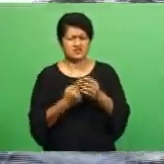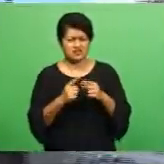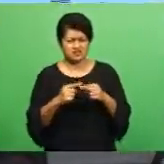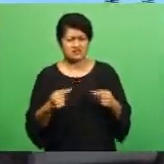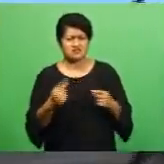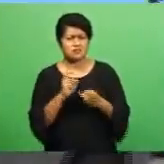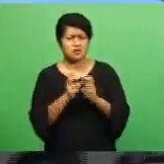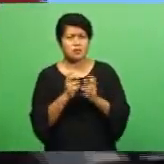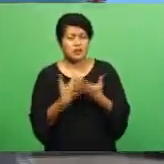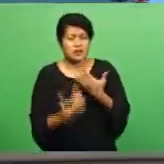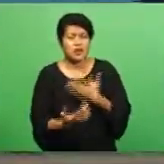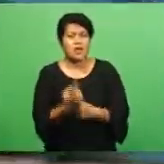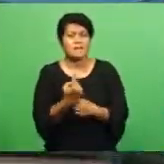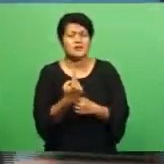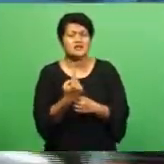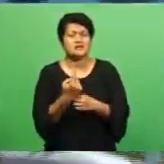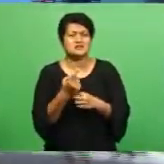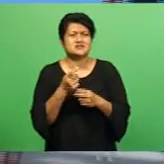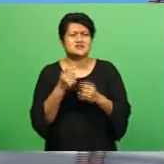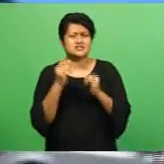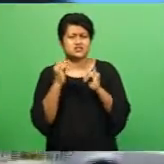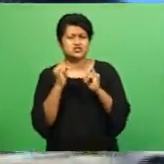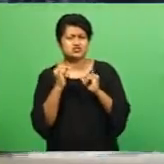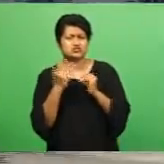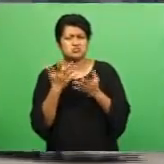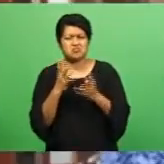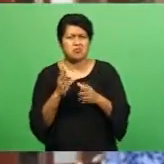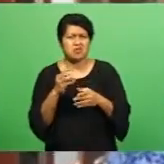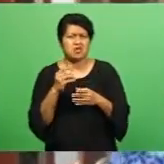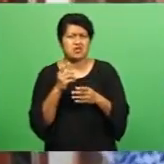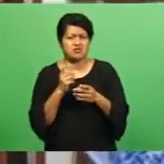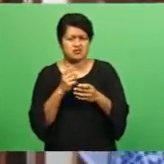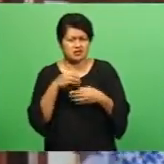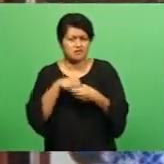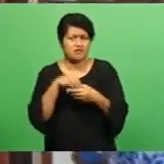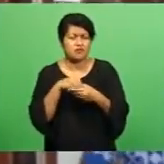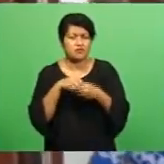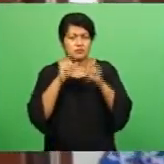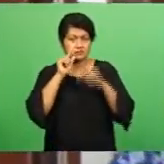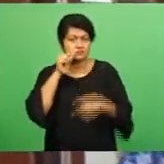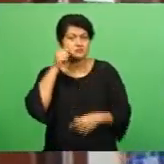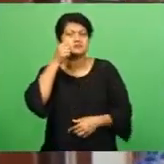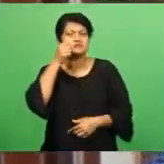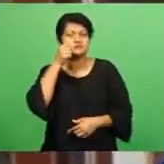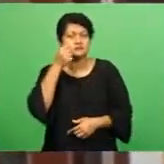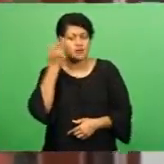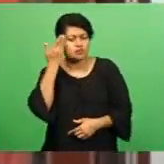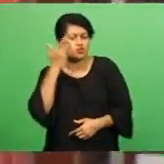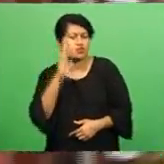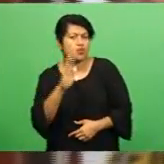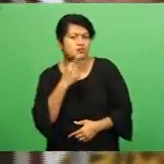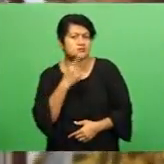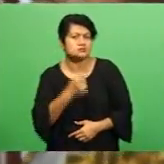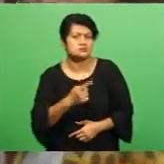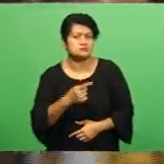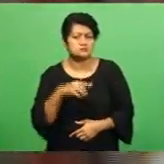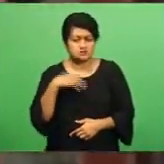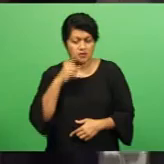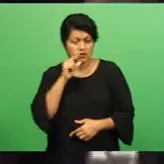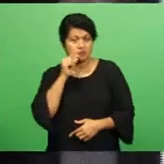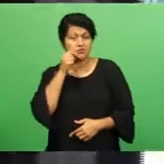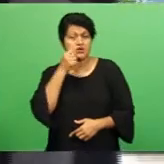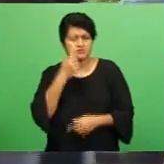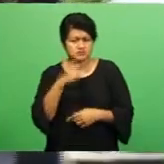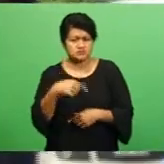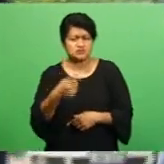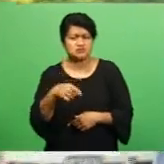Rambuka? Oh, I don't know. I really don't know. Avoka also confirms there is an active investigation on those